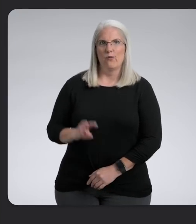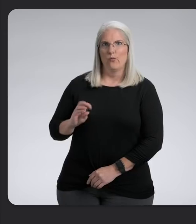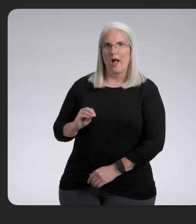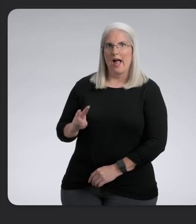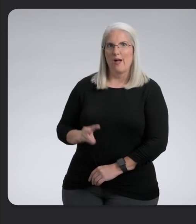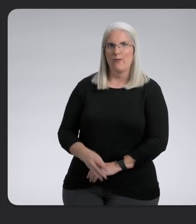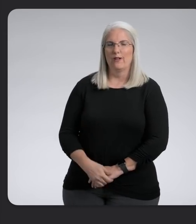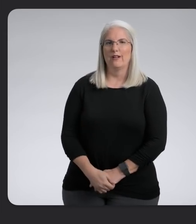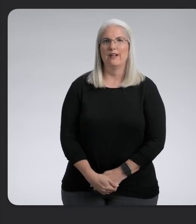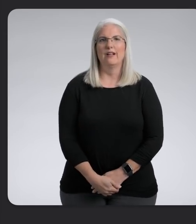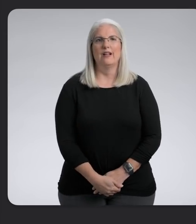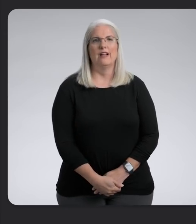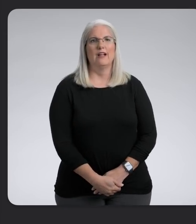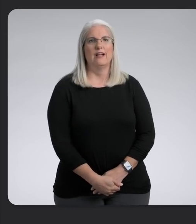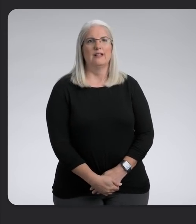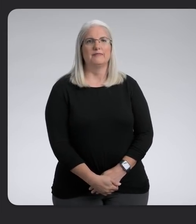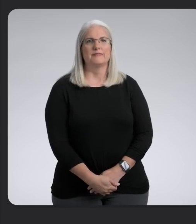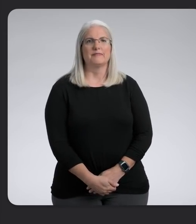Wow.